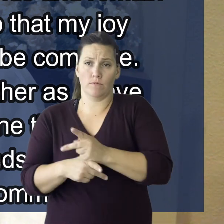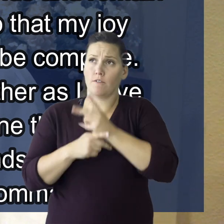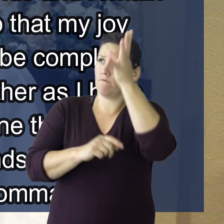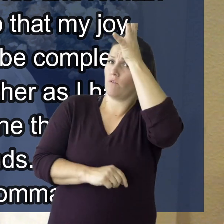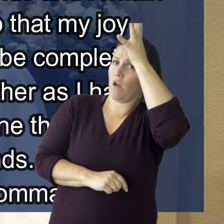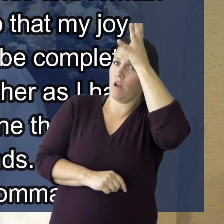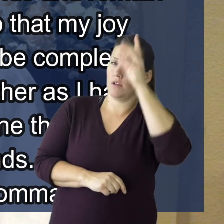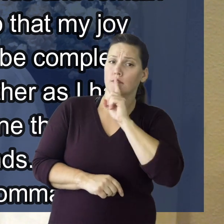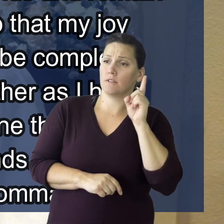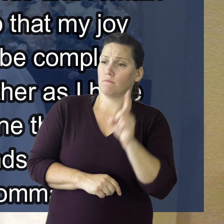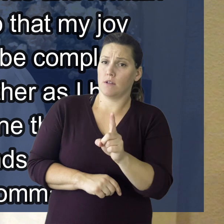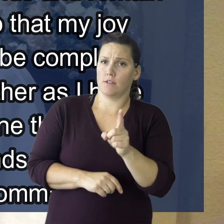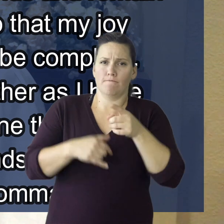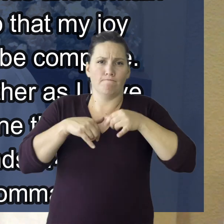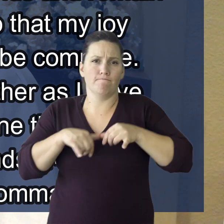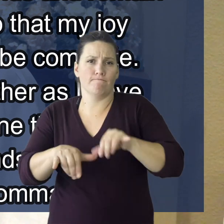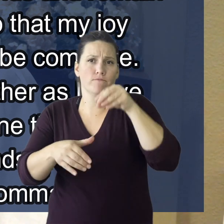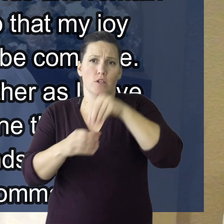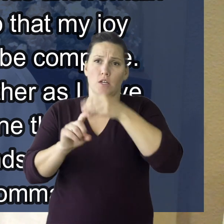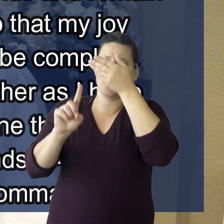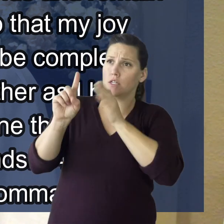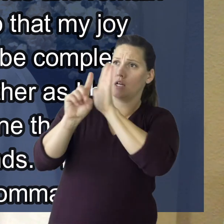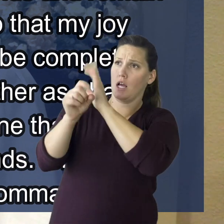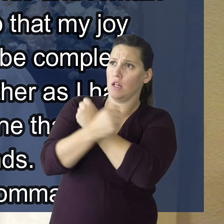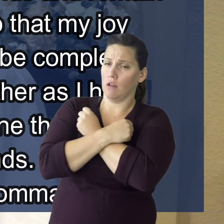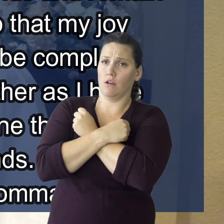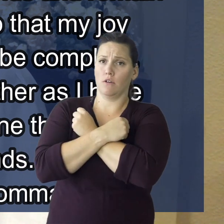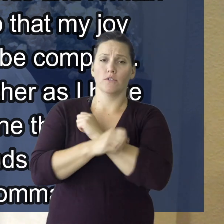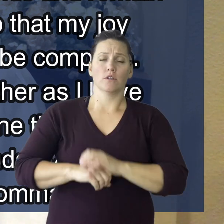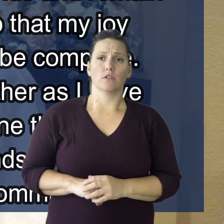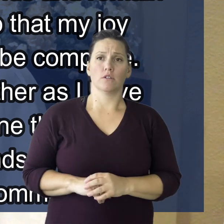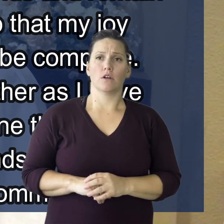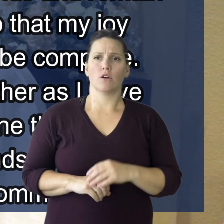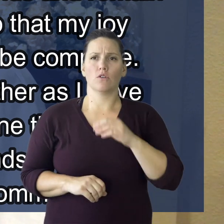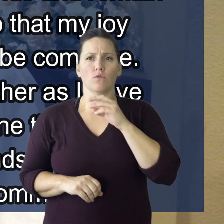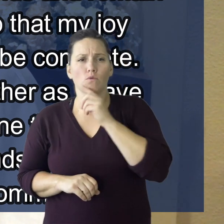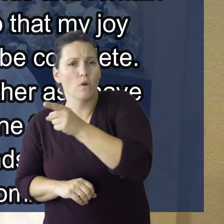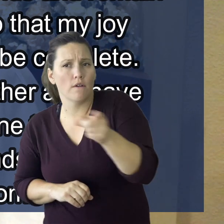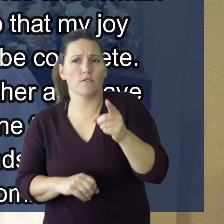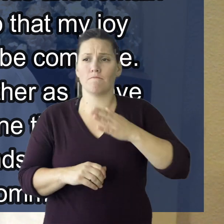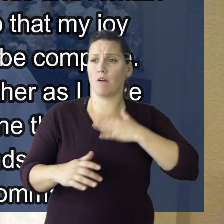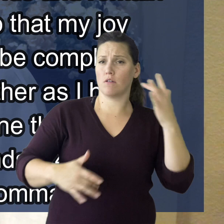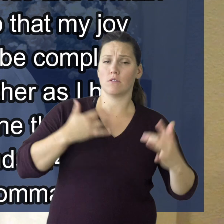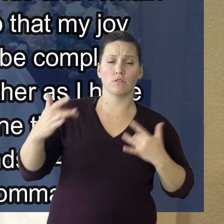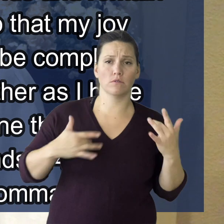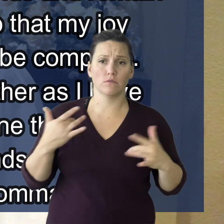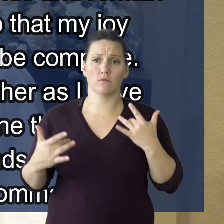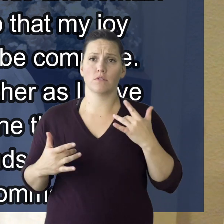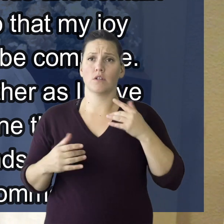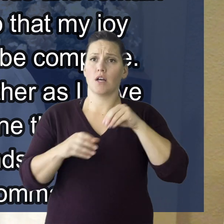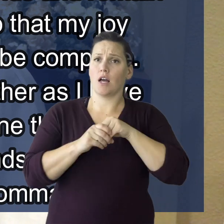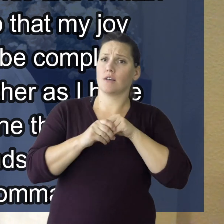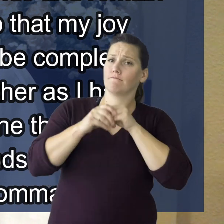I have kept my Father's commands and remain in his love. I have told you this so that my joy may